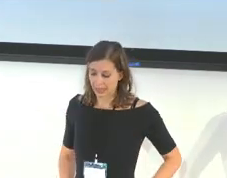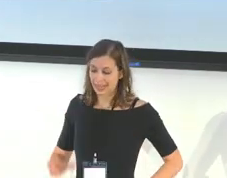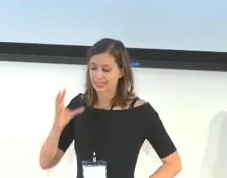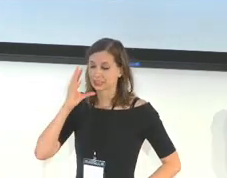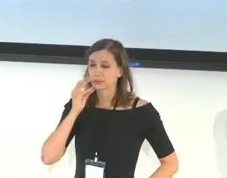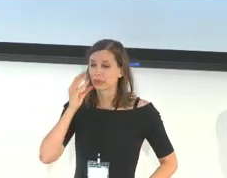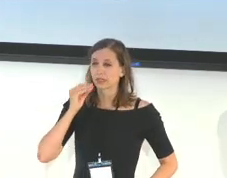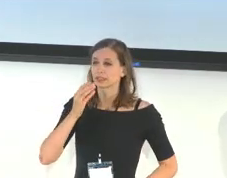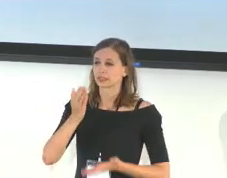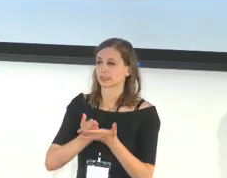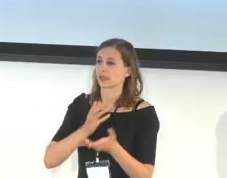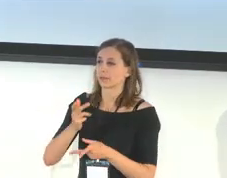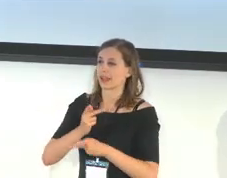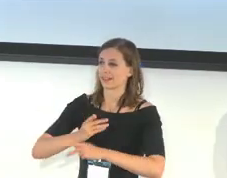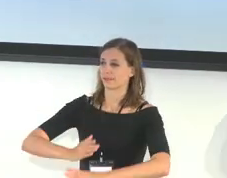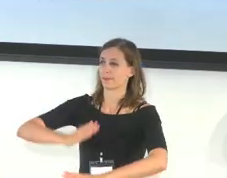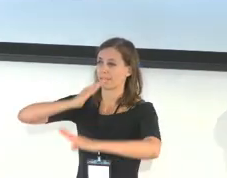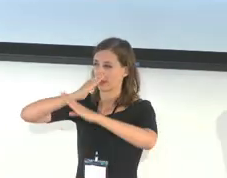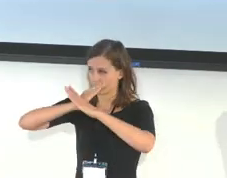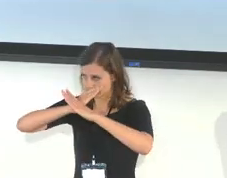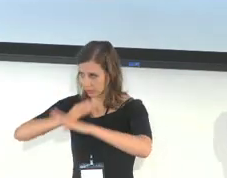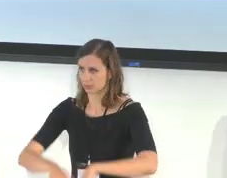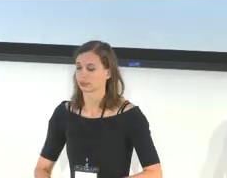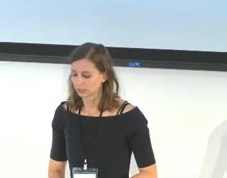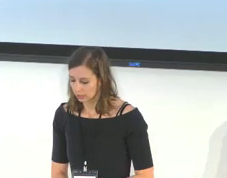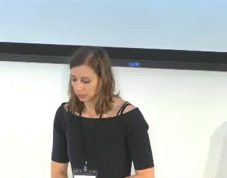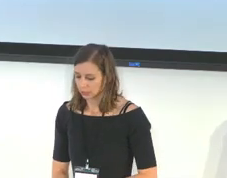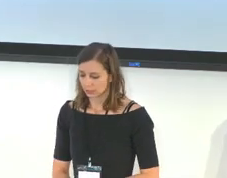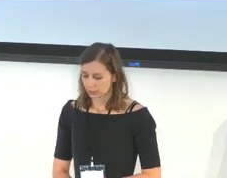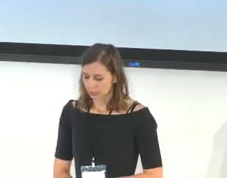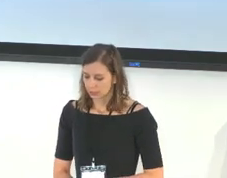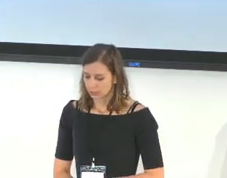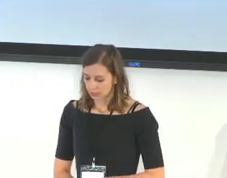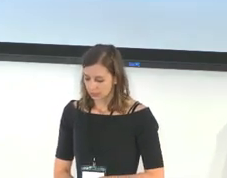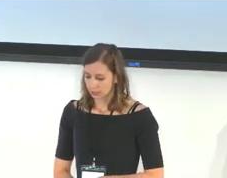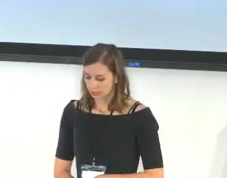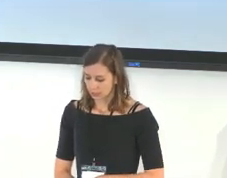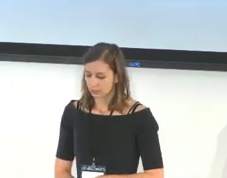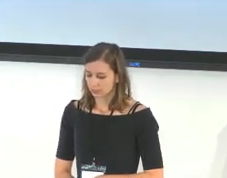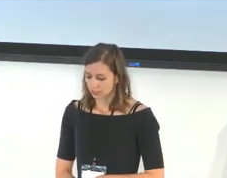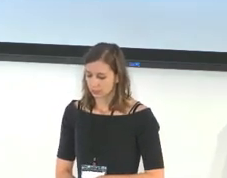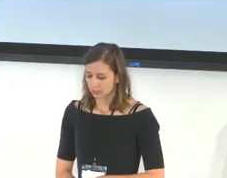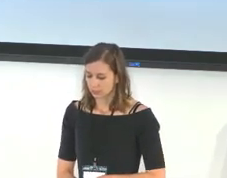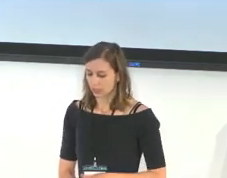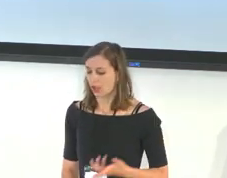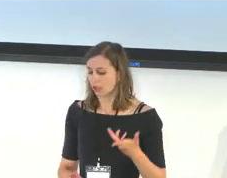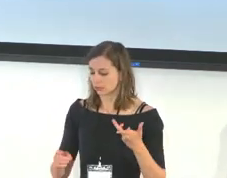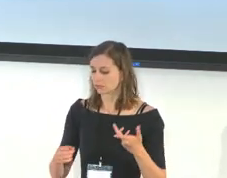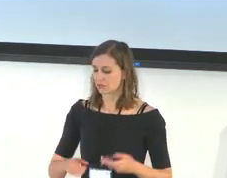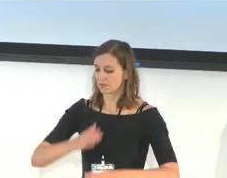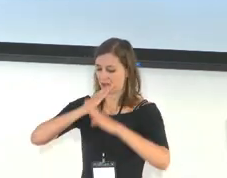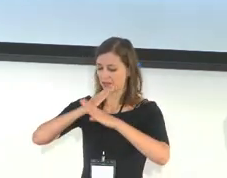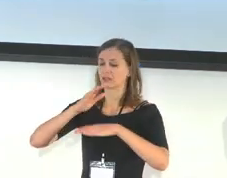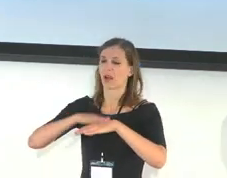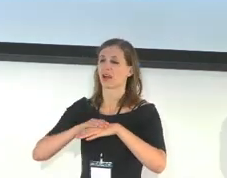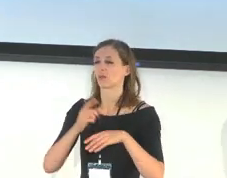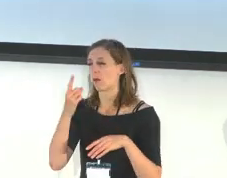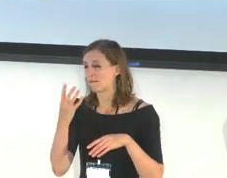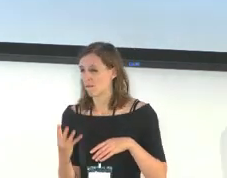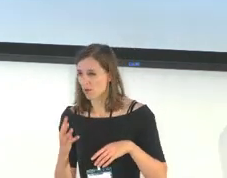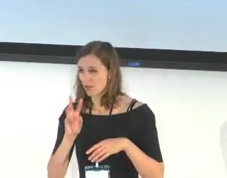of than a quarter of the websites that they visit, which is, when you're thinking about how much of a loss that is